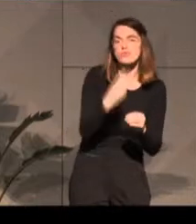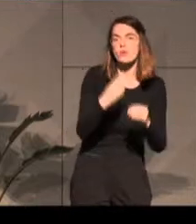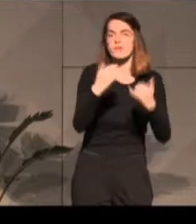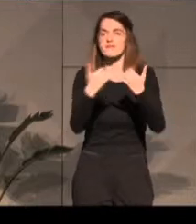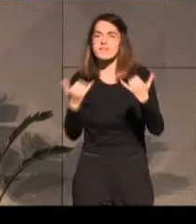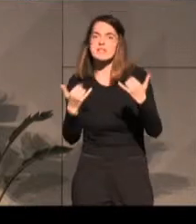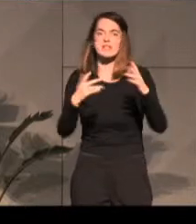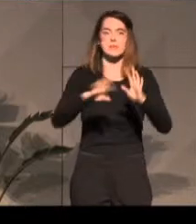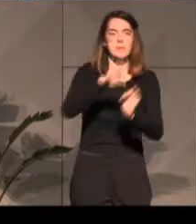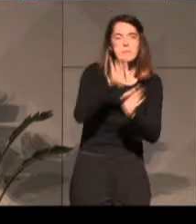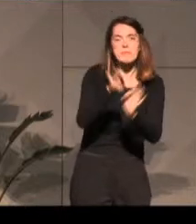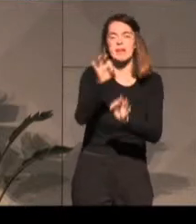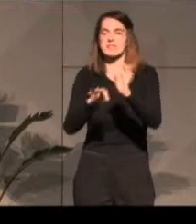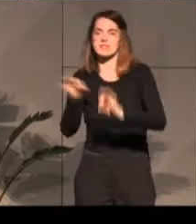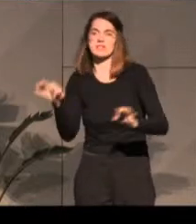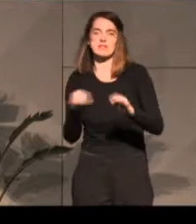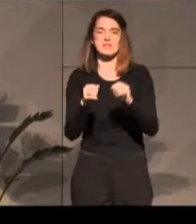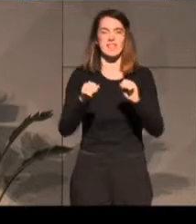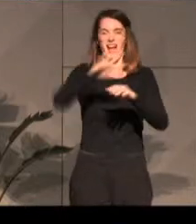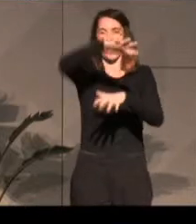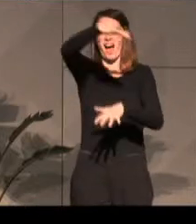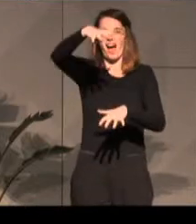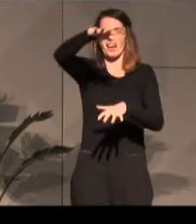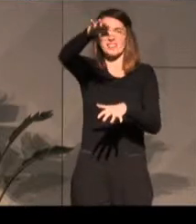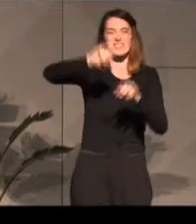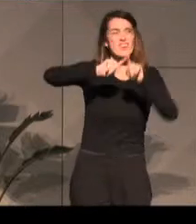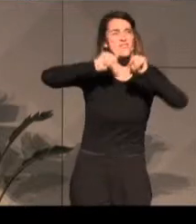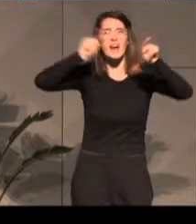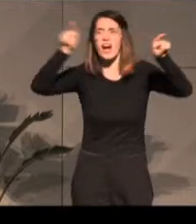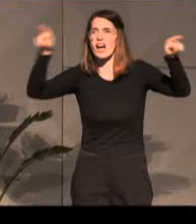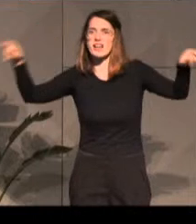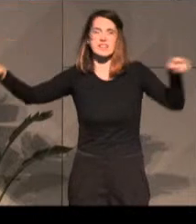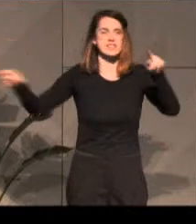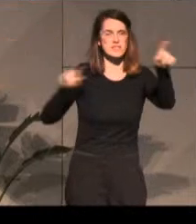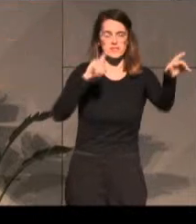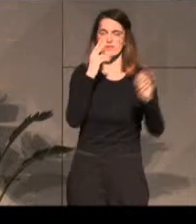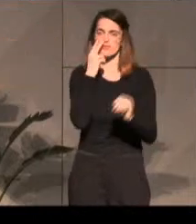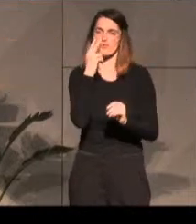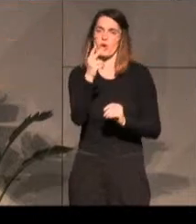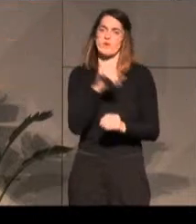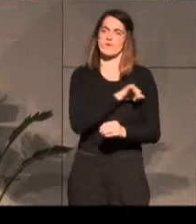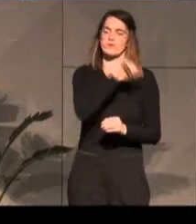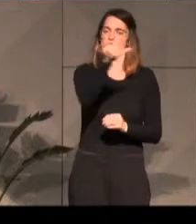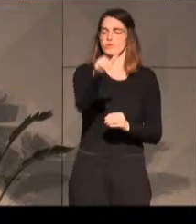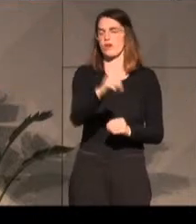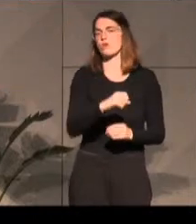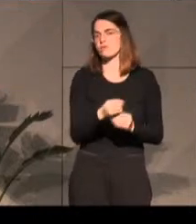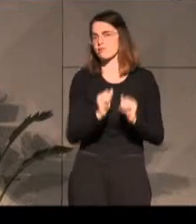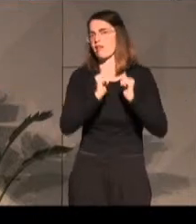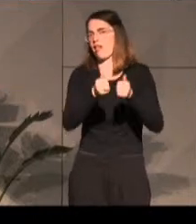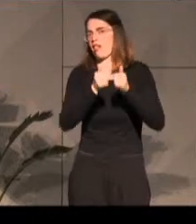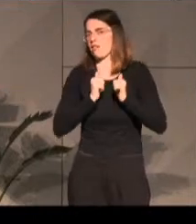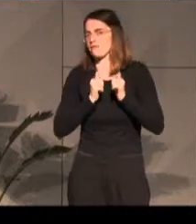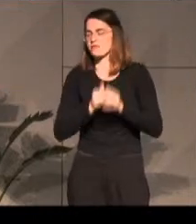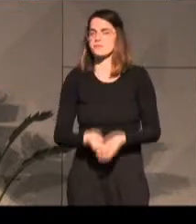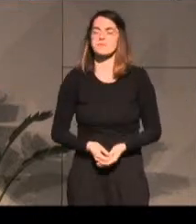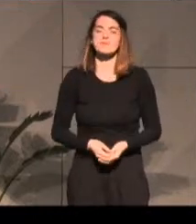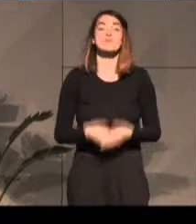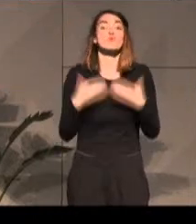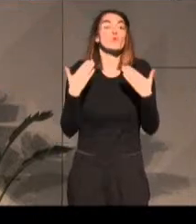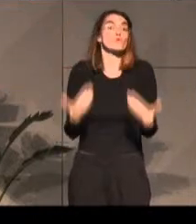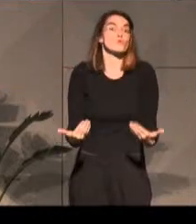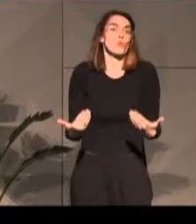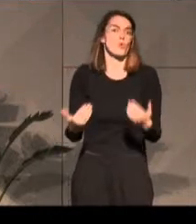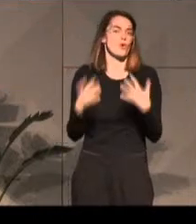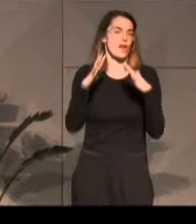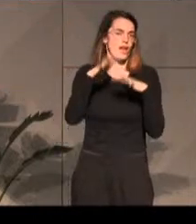able to embed the local measurements into the Arctic-wide system of climate processes. This is the underlying idea, the basic